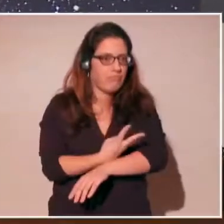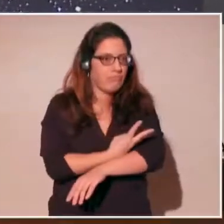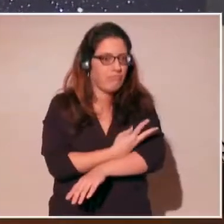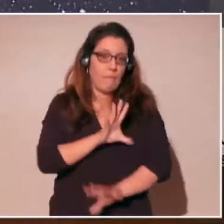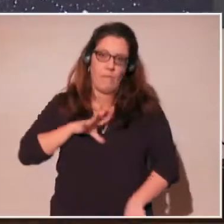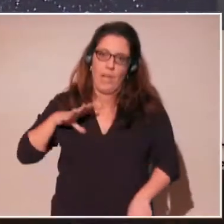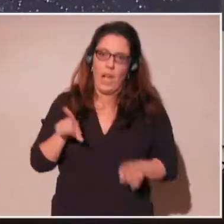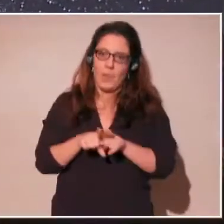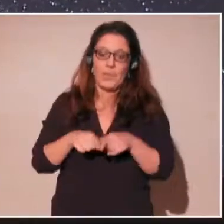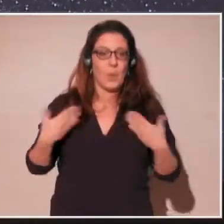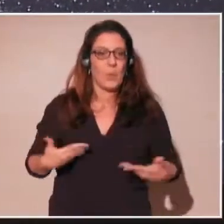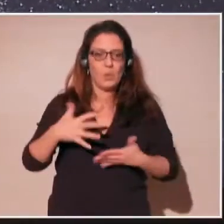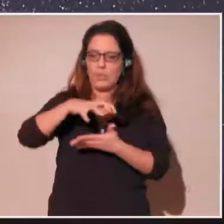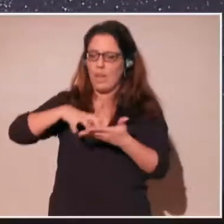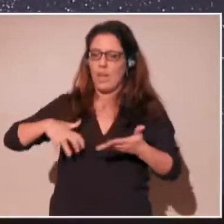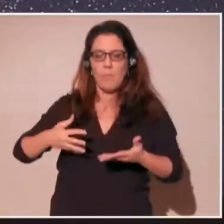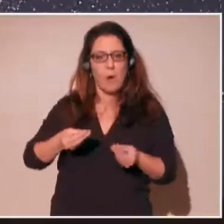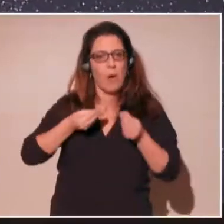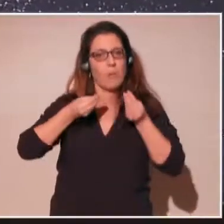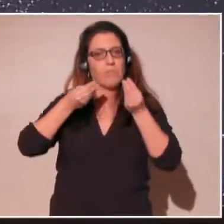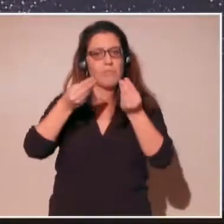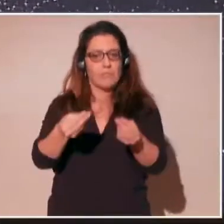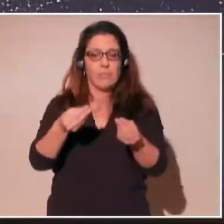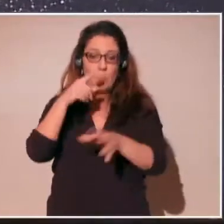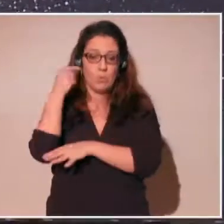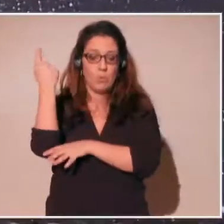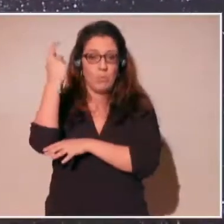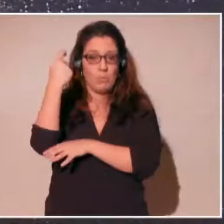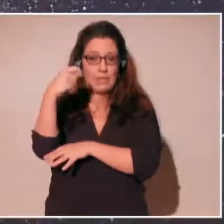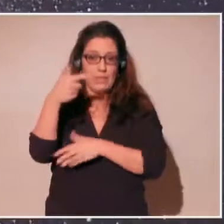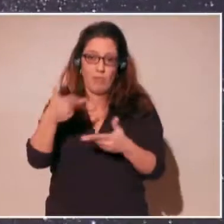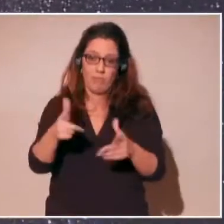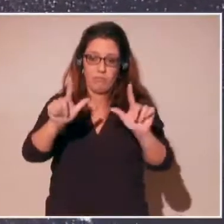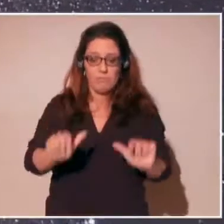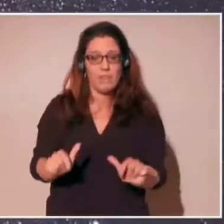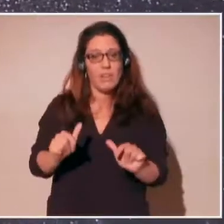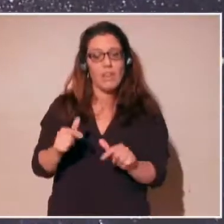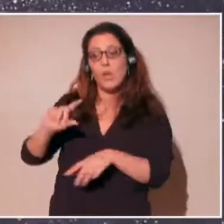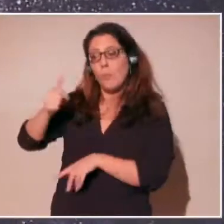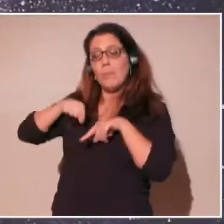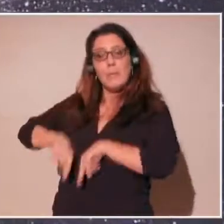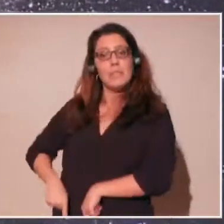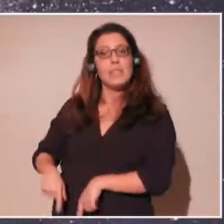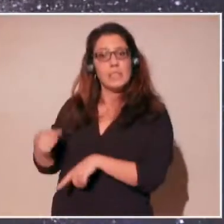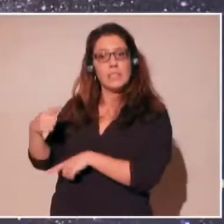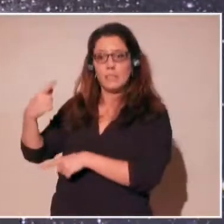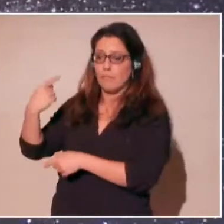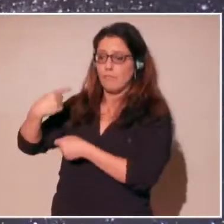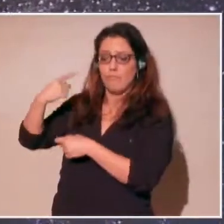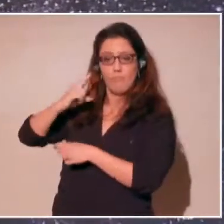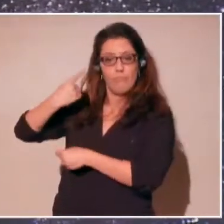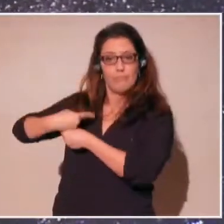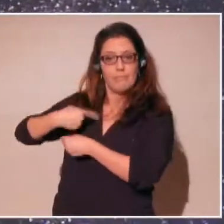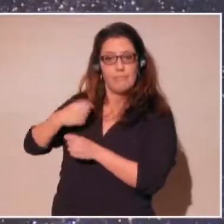emotion and pride that I officially submit this report in your presence, Mr. President. This report commissioned by the